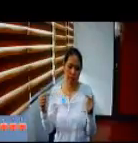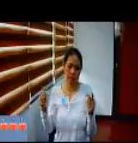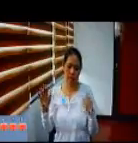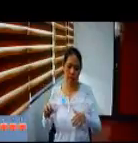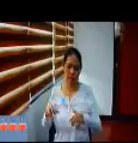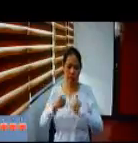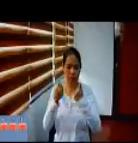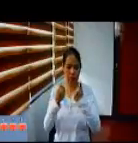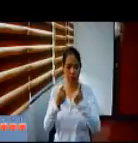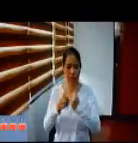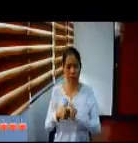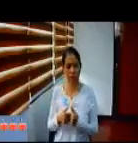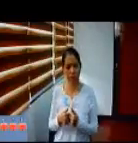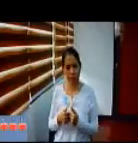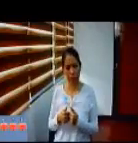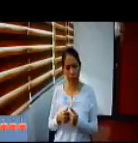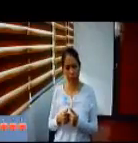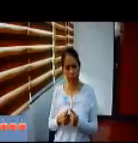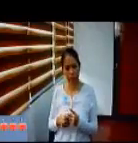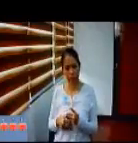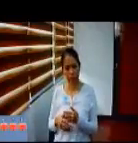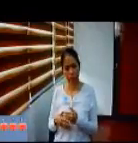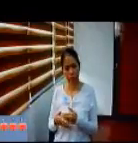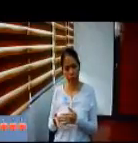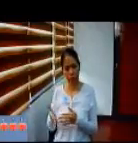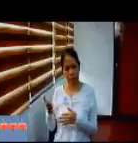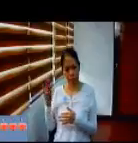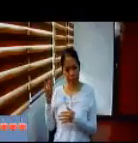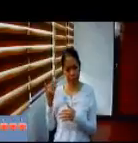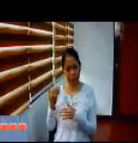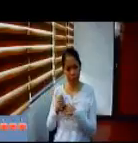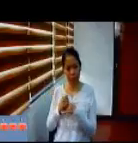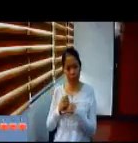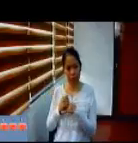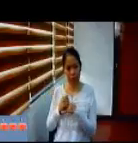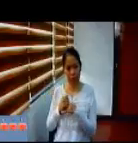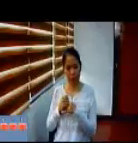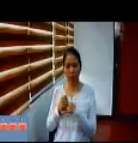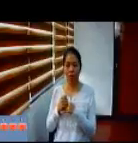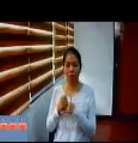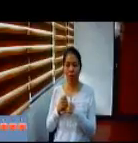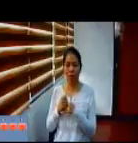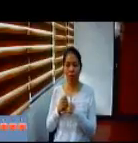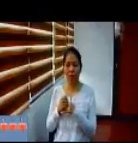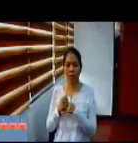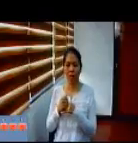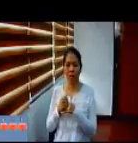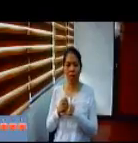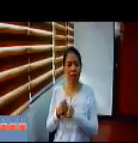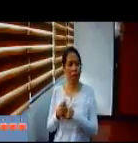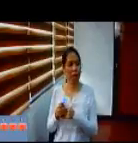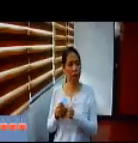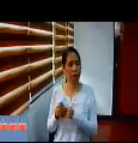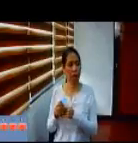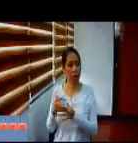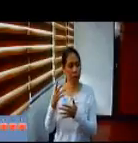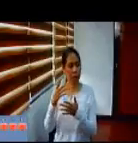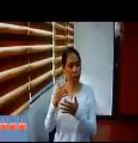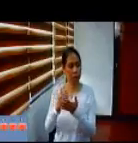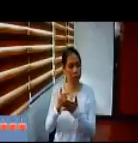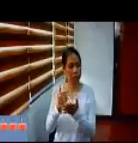The last time we had rationing or lines to buy rice was when I was an undergraduate in